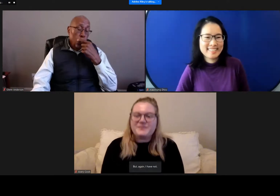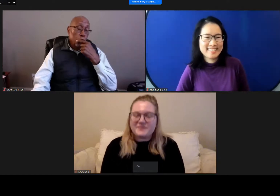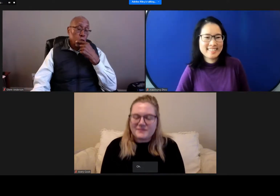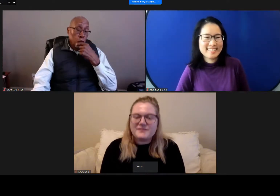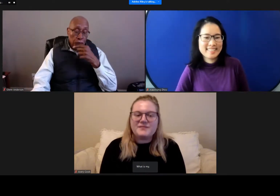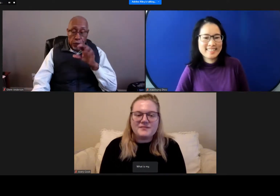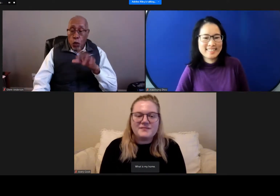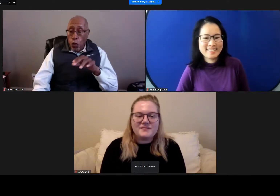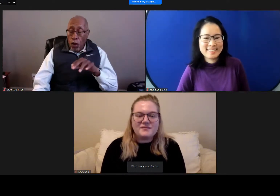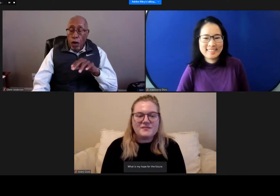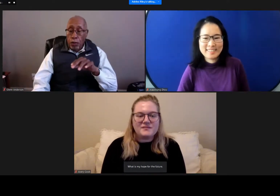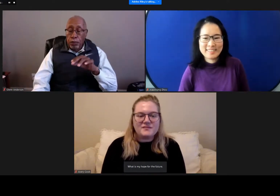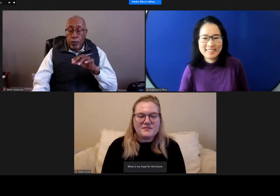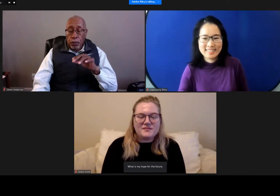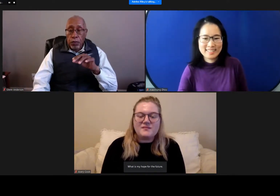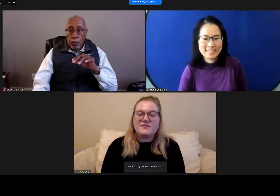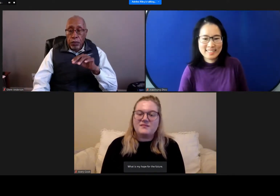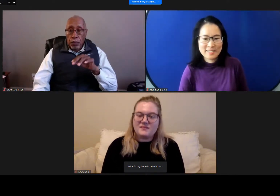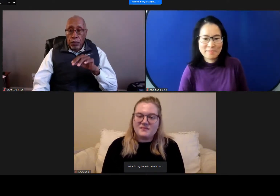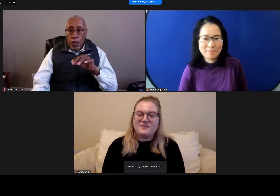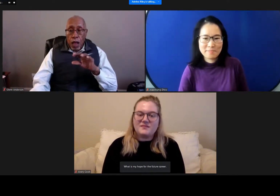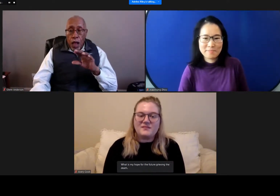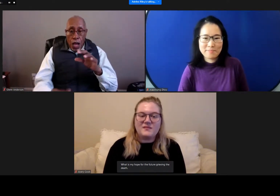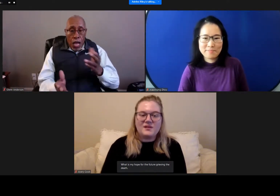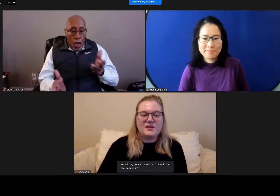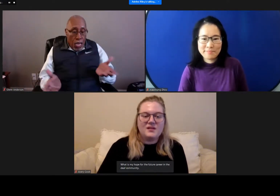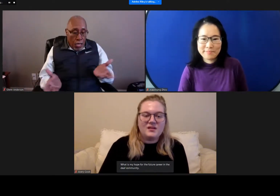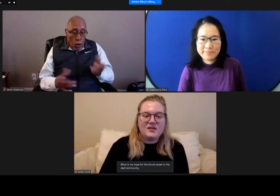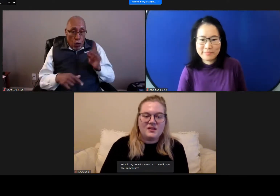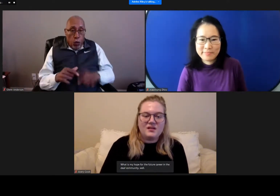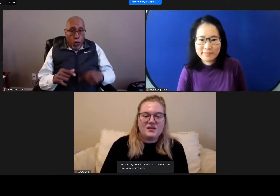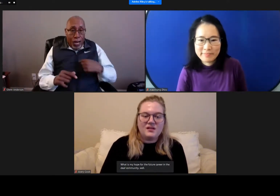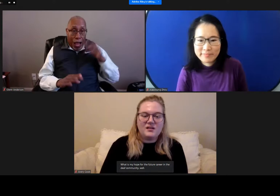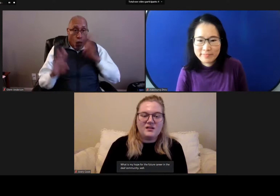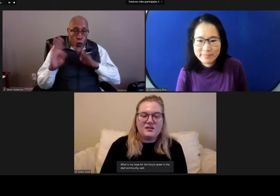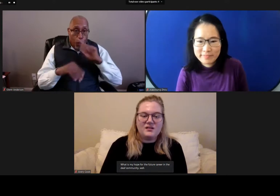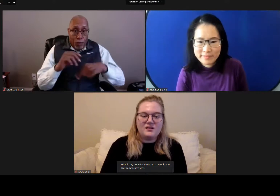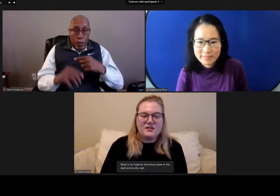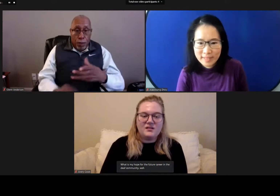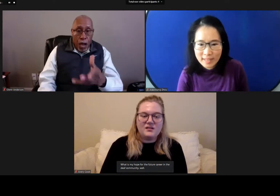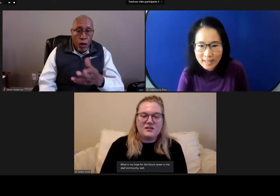What is my hope for the future regarding the deaf community? Wow.